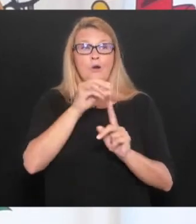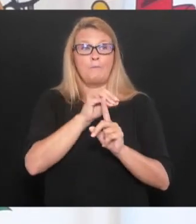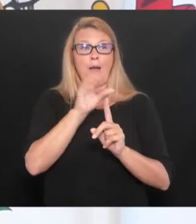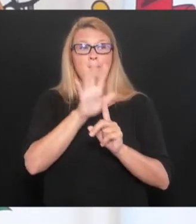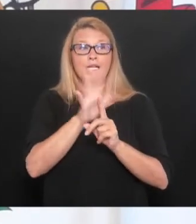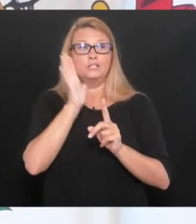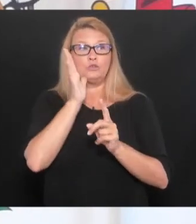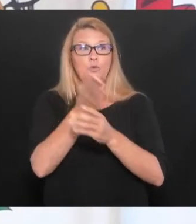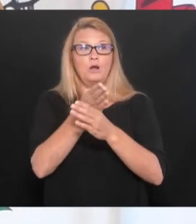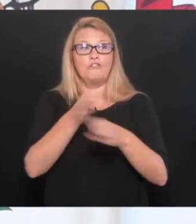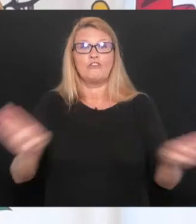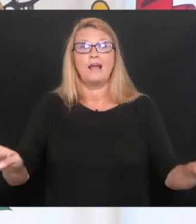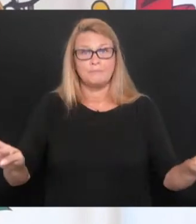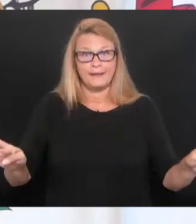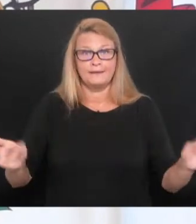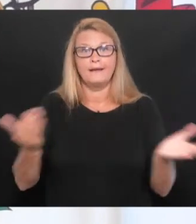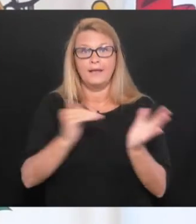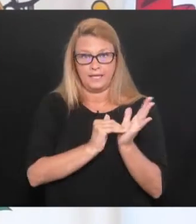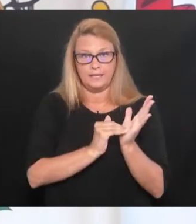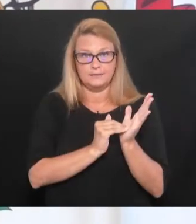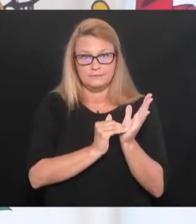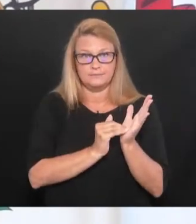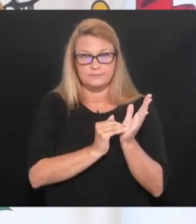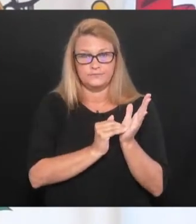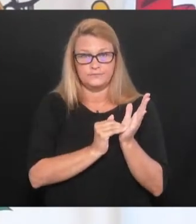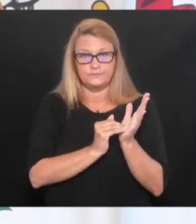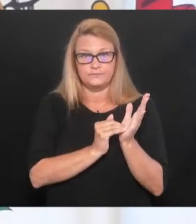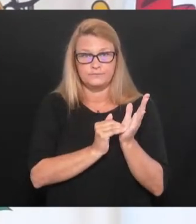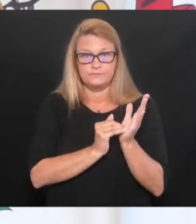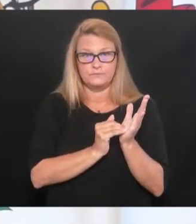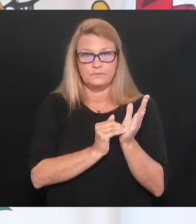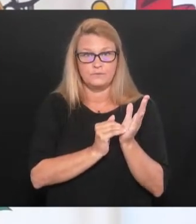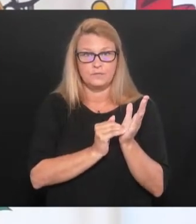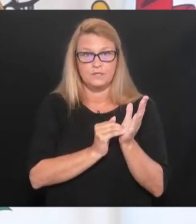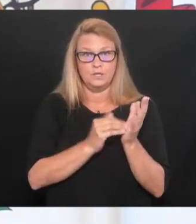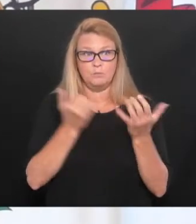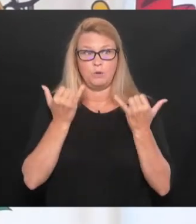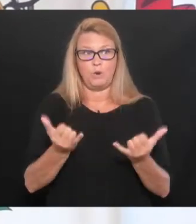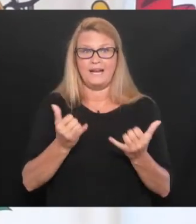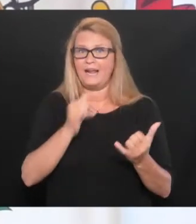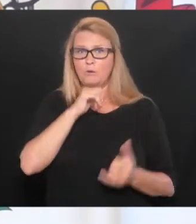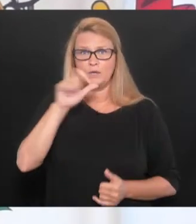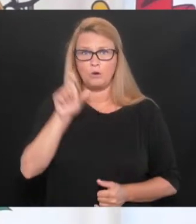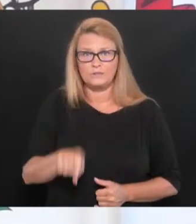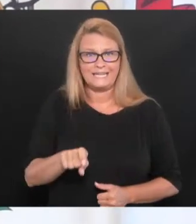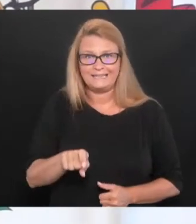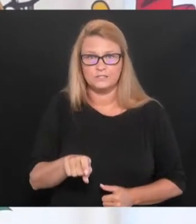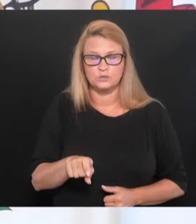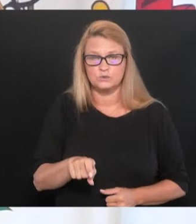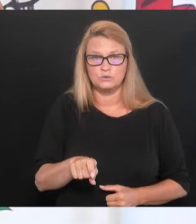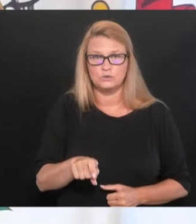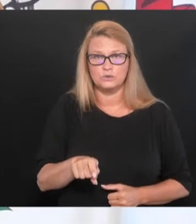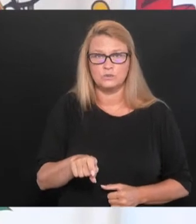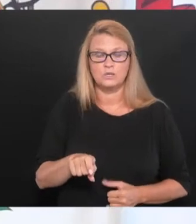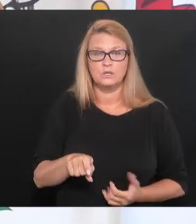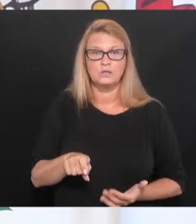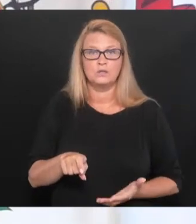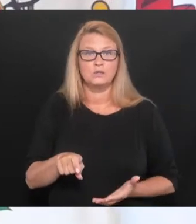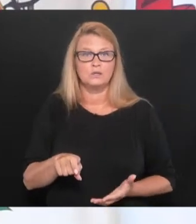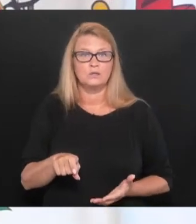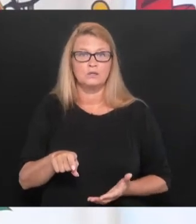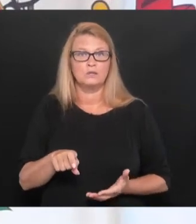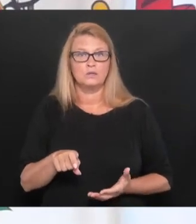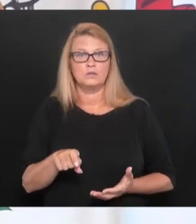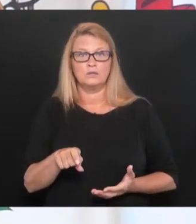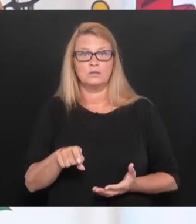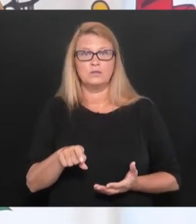can't imagine. But, and in addition to that, we don't need it. We don't need to do it. We absolutely do not need